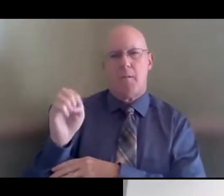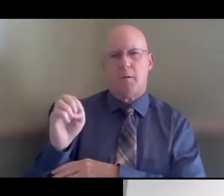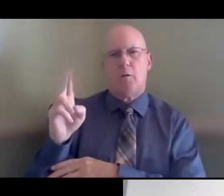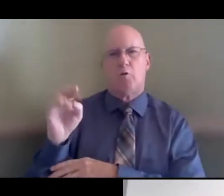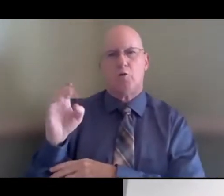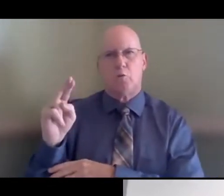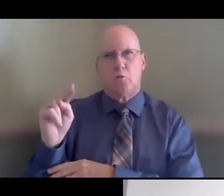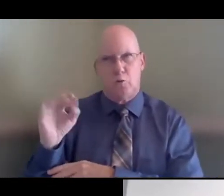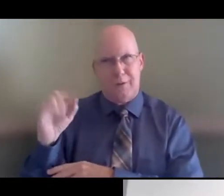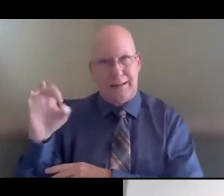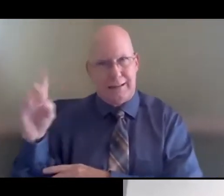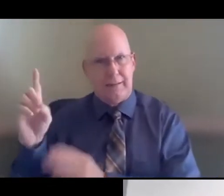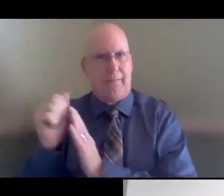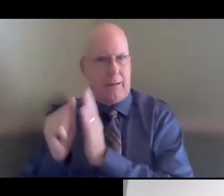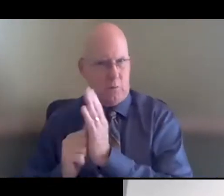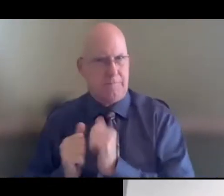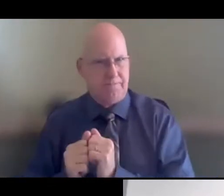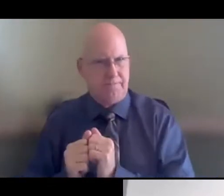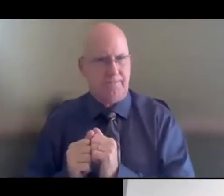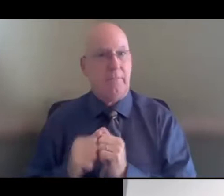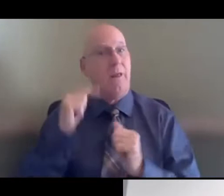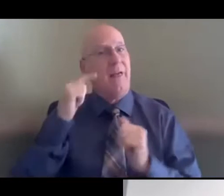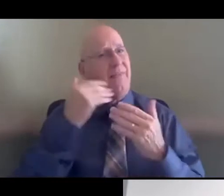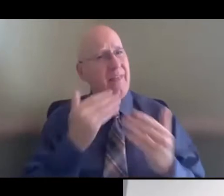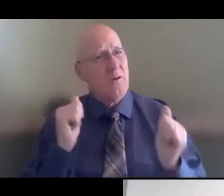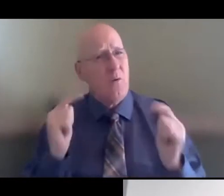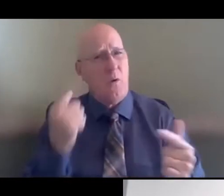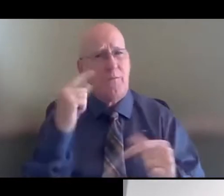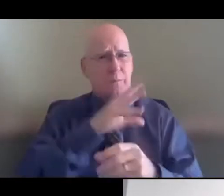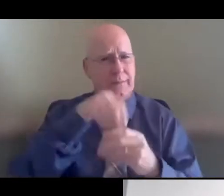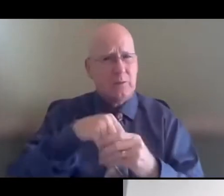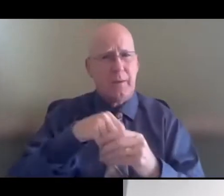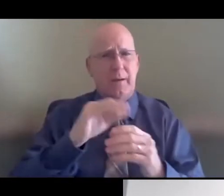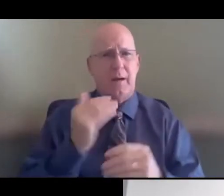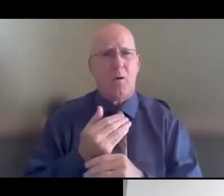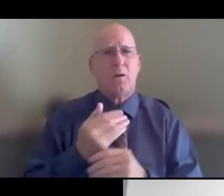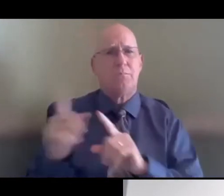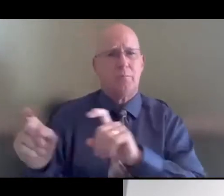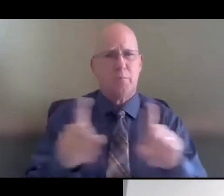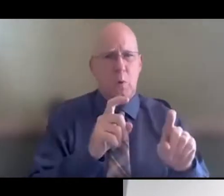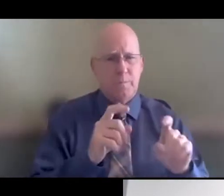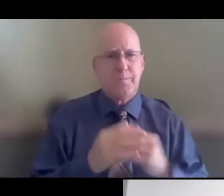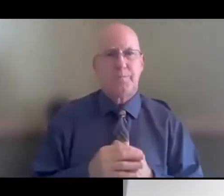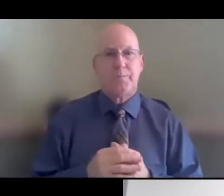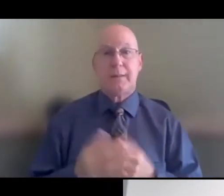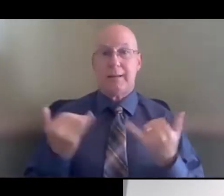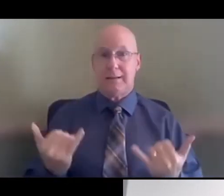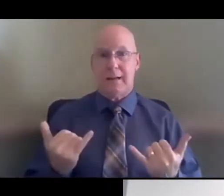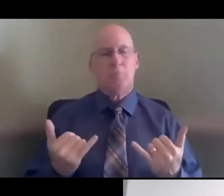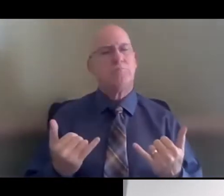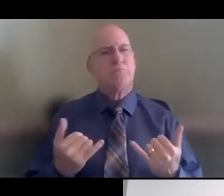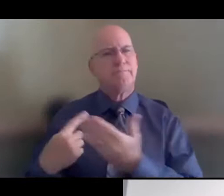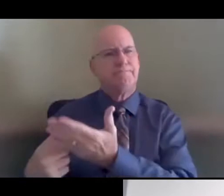very fascinating. And again, thank you all for participating in our poll. And now we're going to go ahead and move on to our conversation,